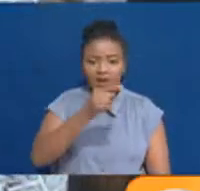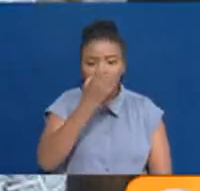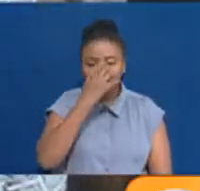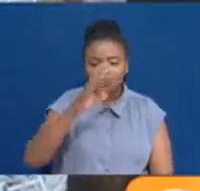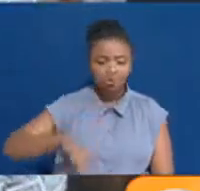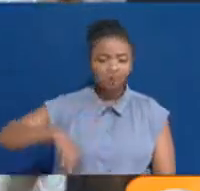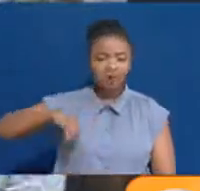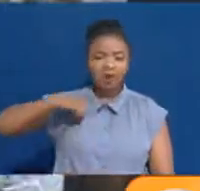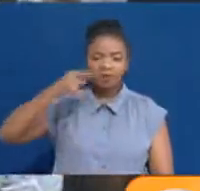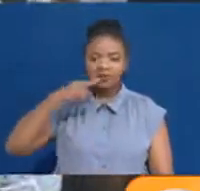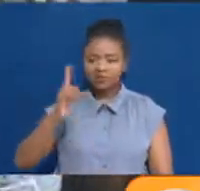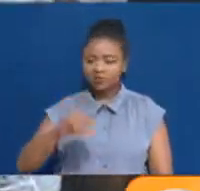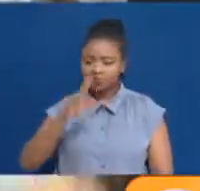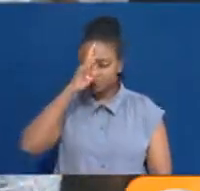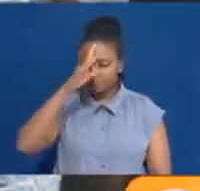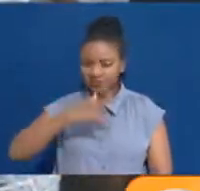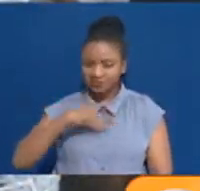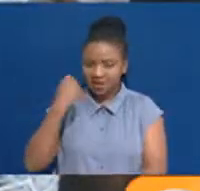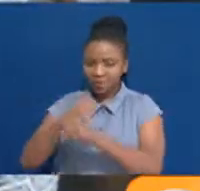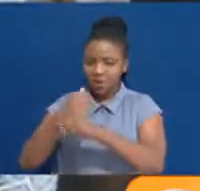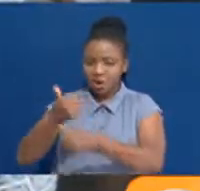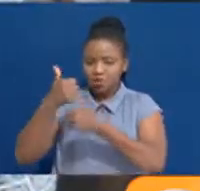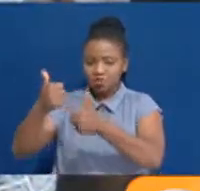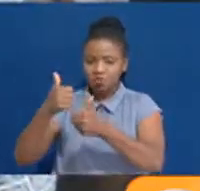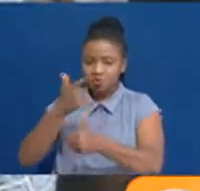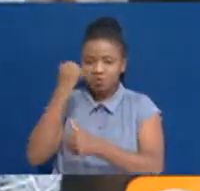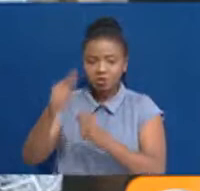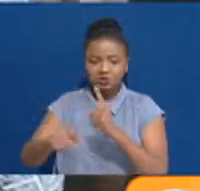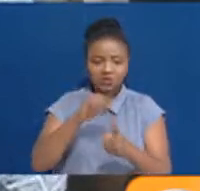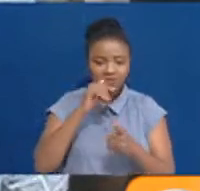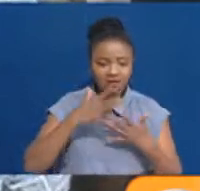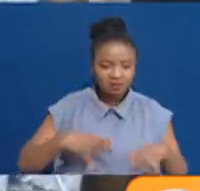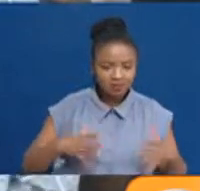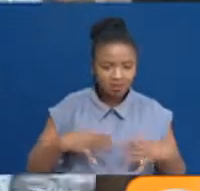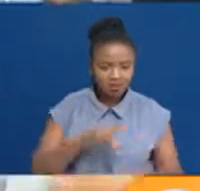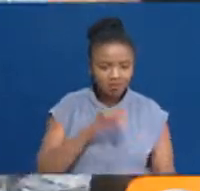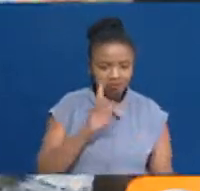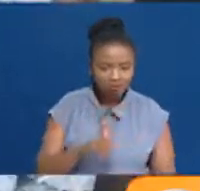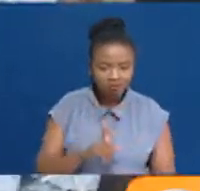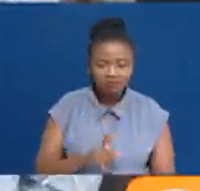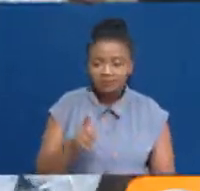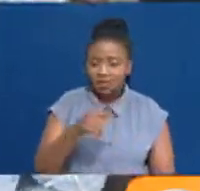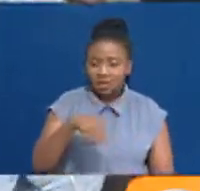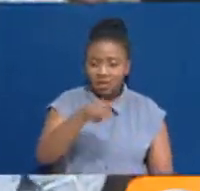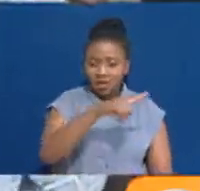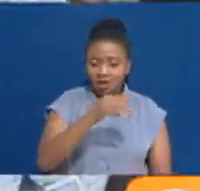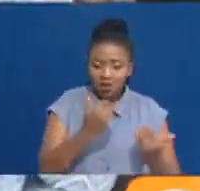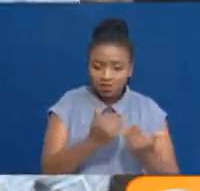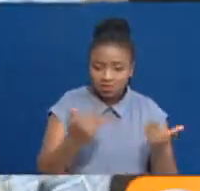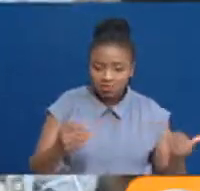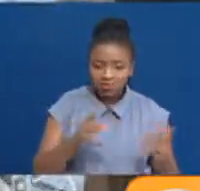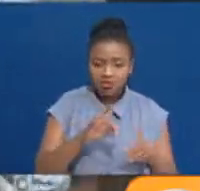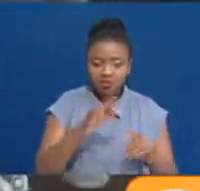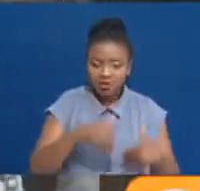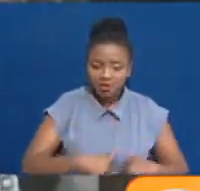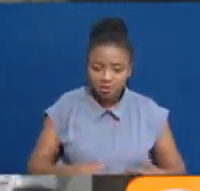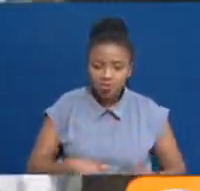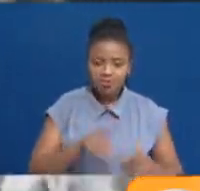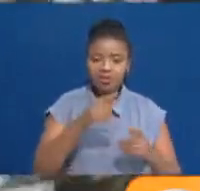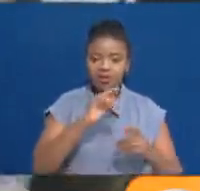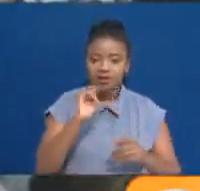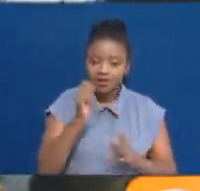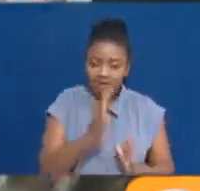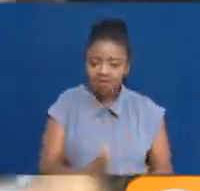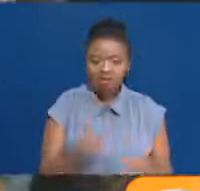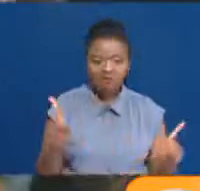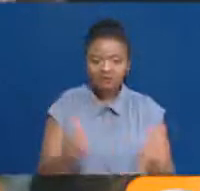ati askari yako amefanya kazi nzuri kwa kuua watoto ya watu. Hawa watoto ni wa Kenya. Na ni